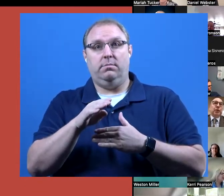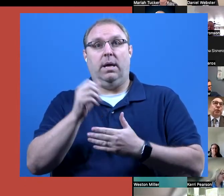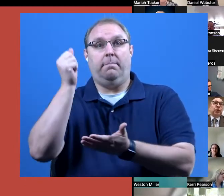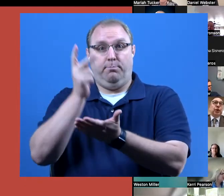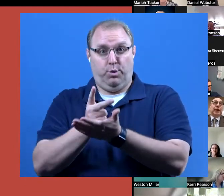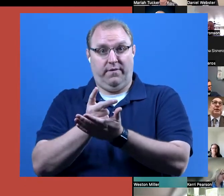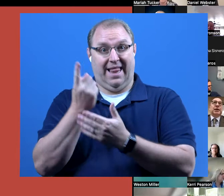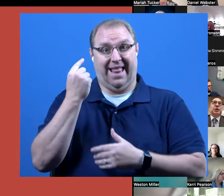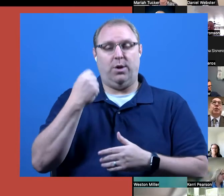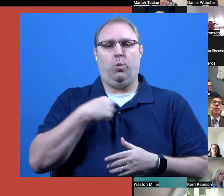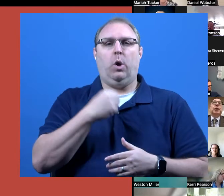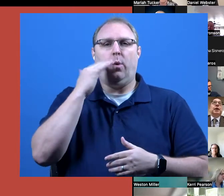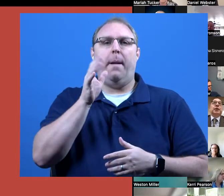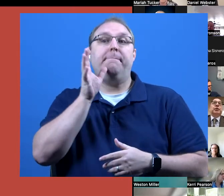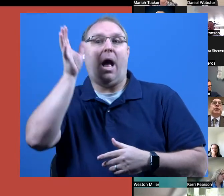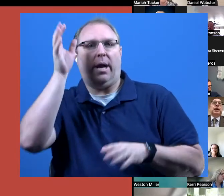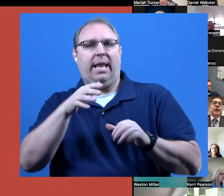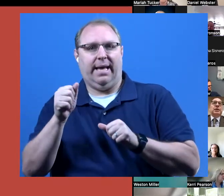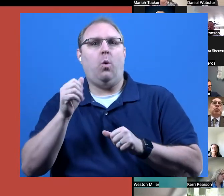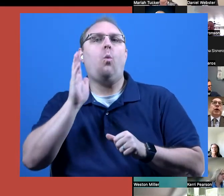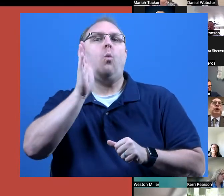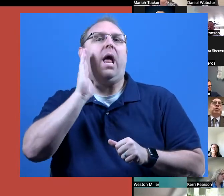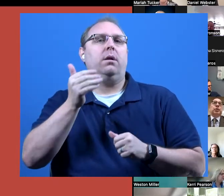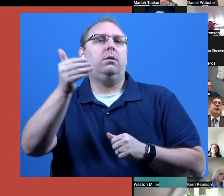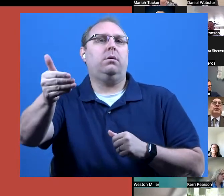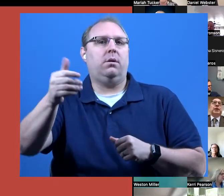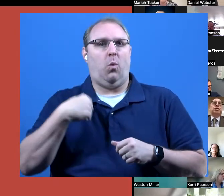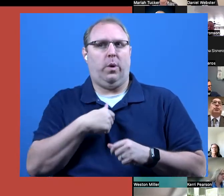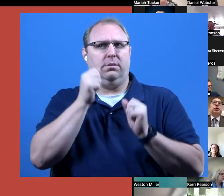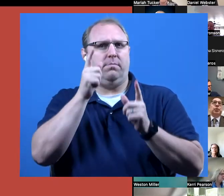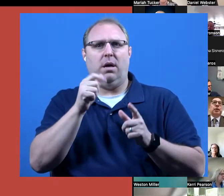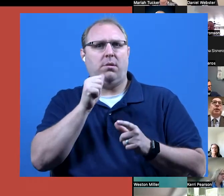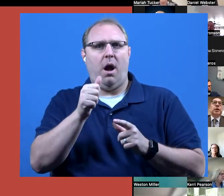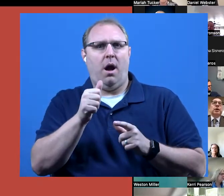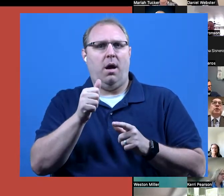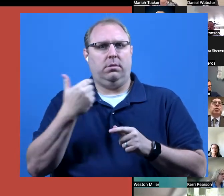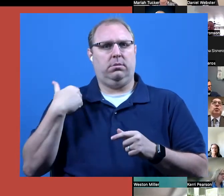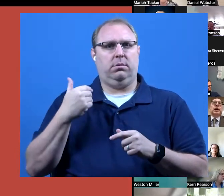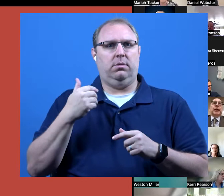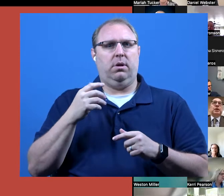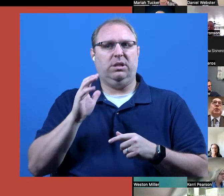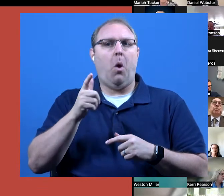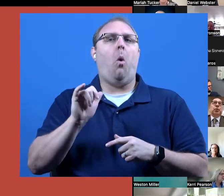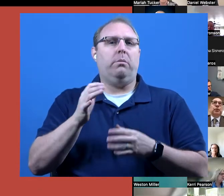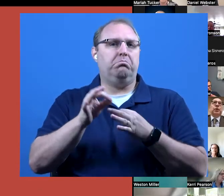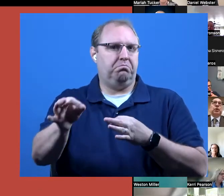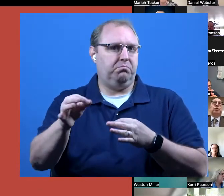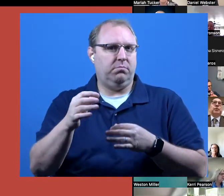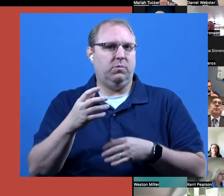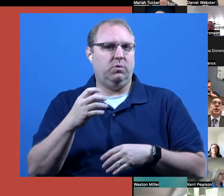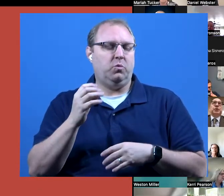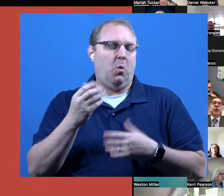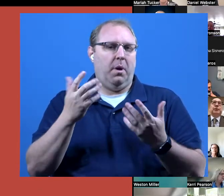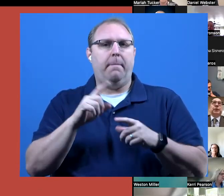when during that session. And Casey wanted to address that issue sooner. So Casey approved the use